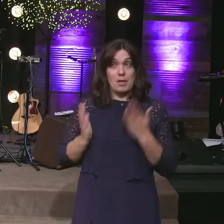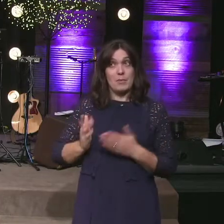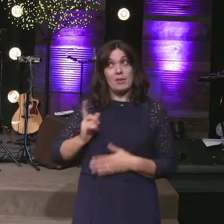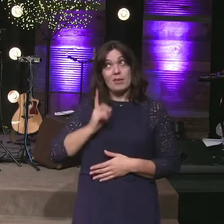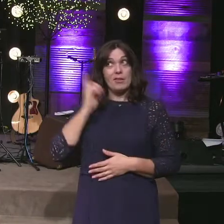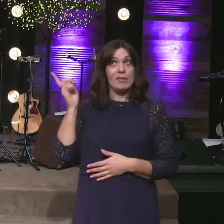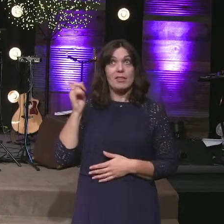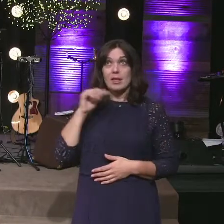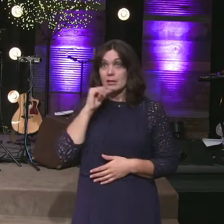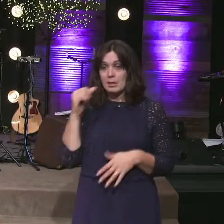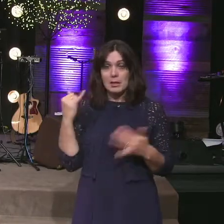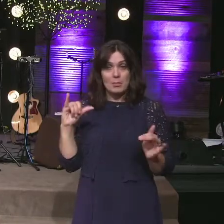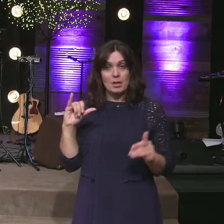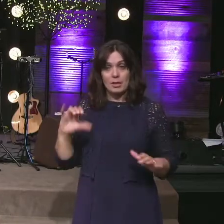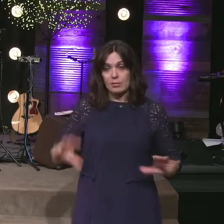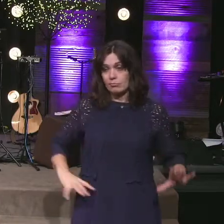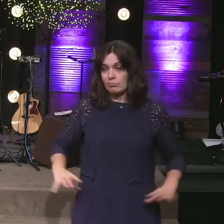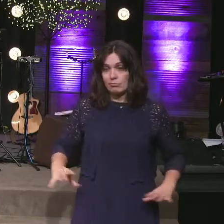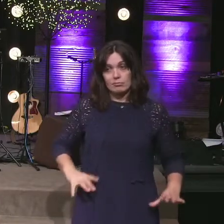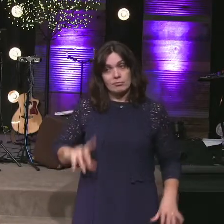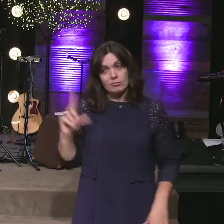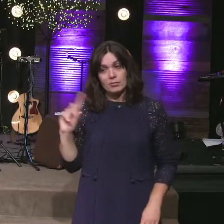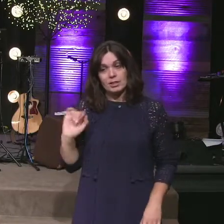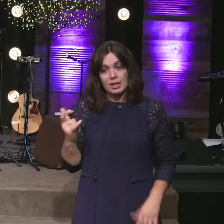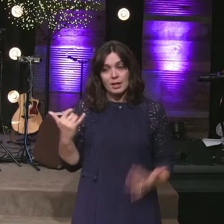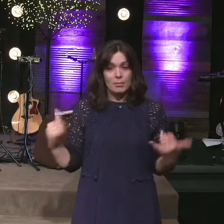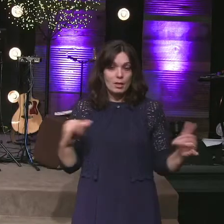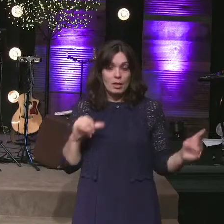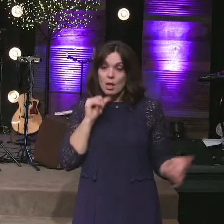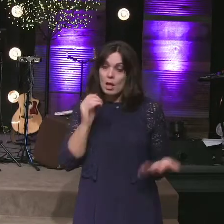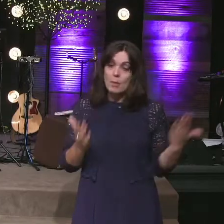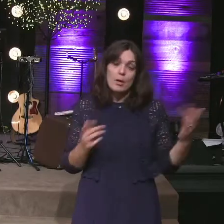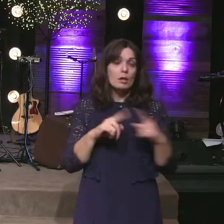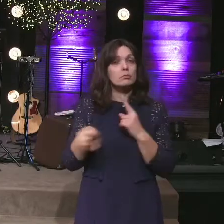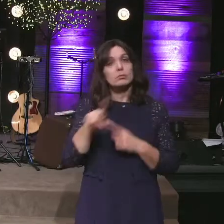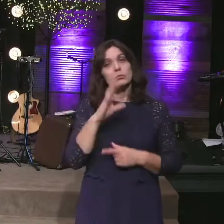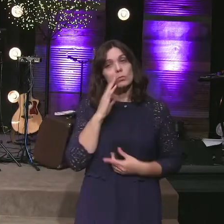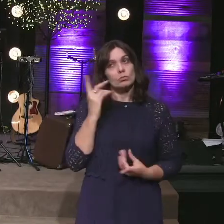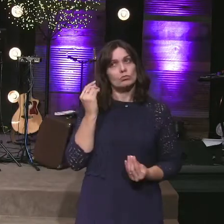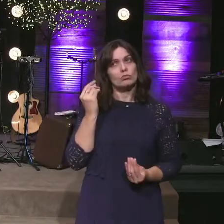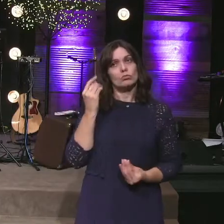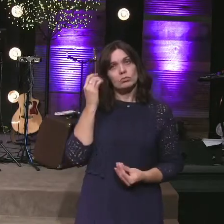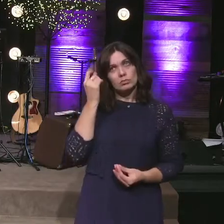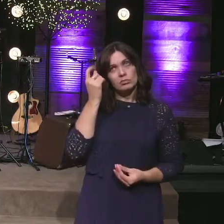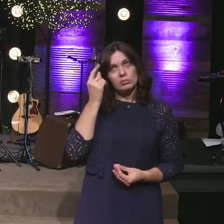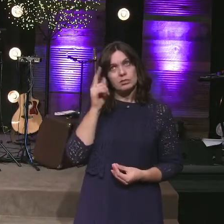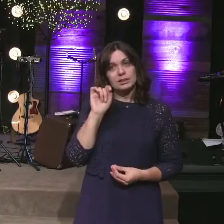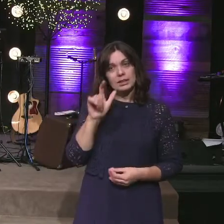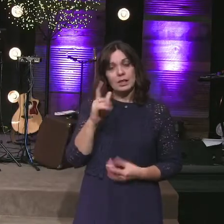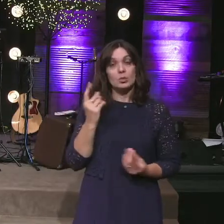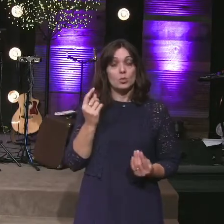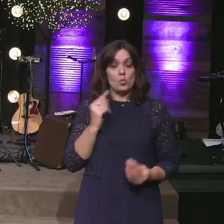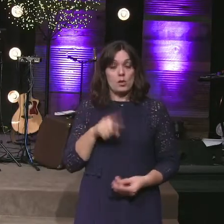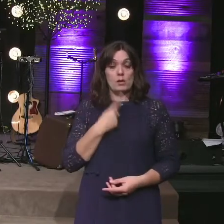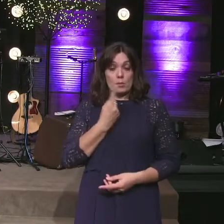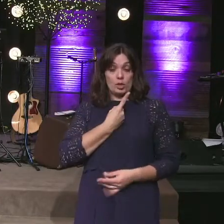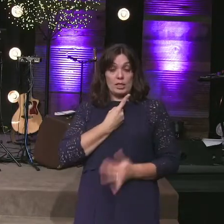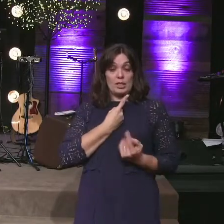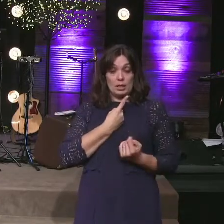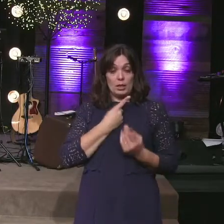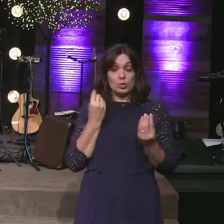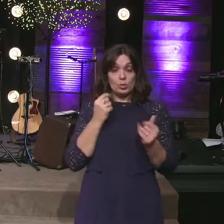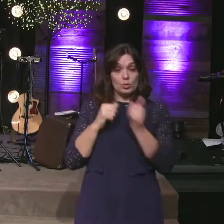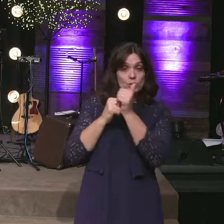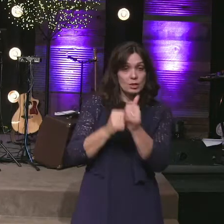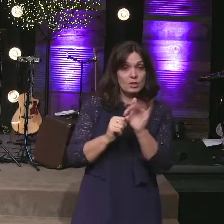maybe they didn't play tag in Russia, but we did, right? So you know how the game of tag goes. Somebody's it, and then they tag you, and then